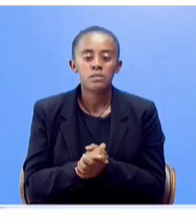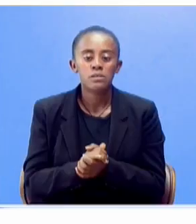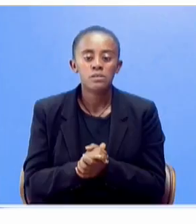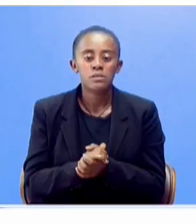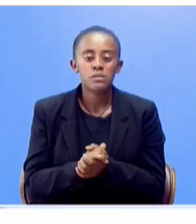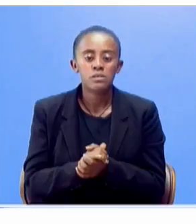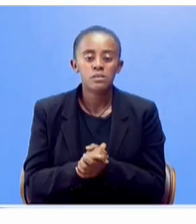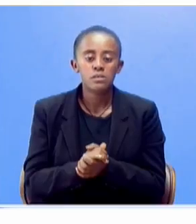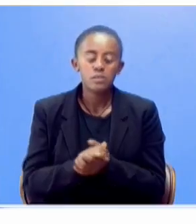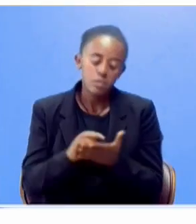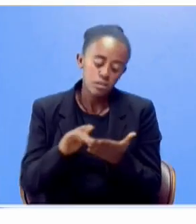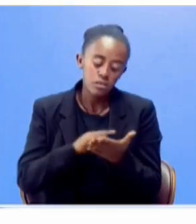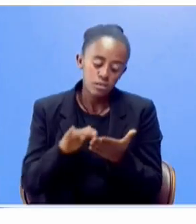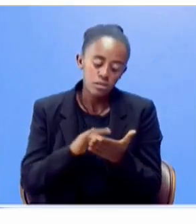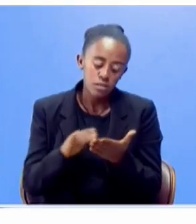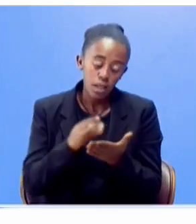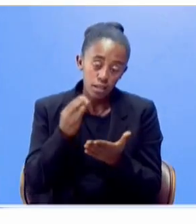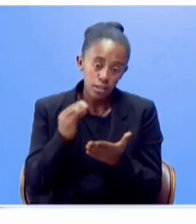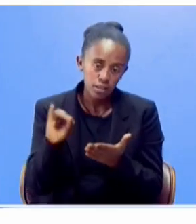studying.